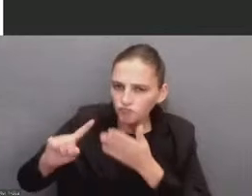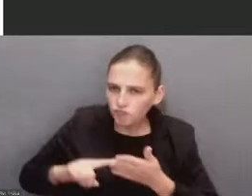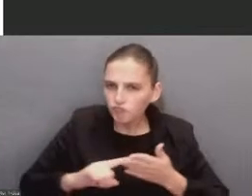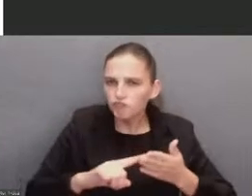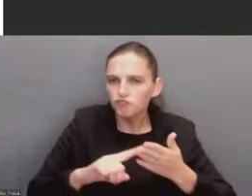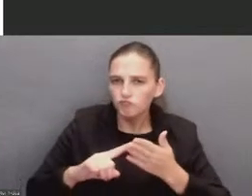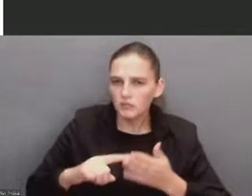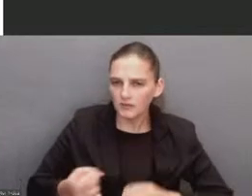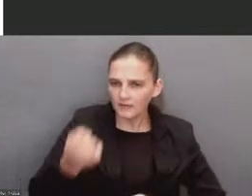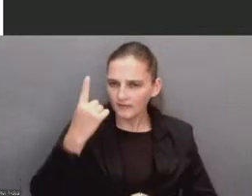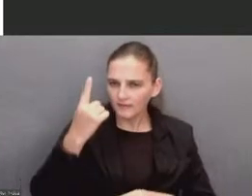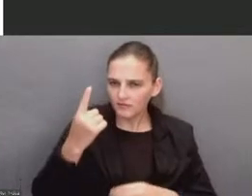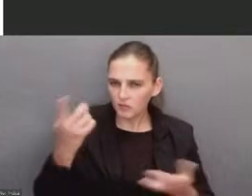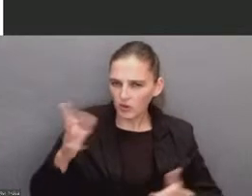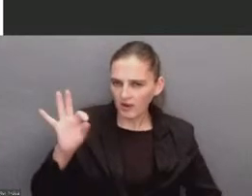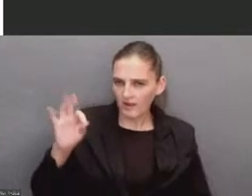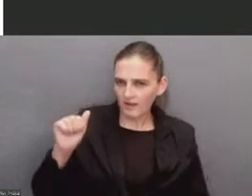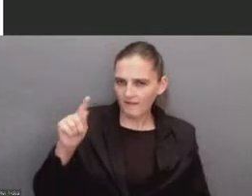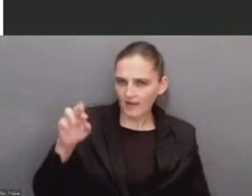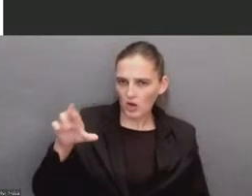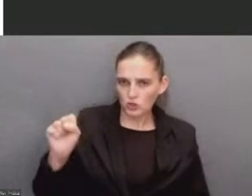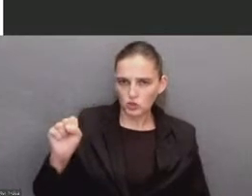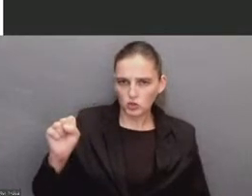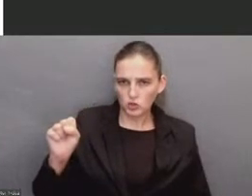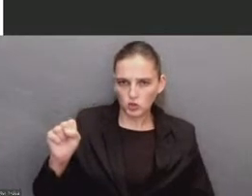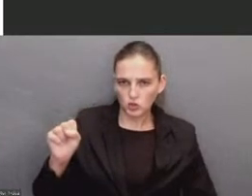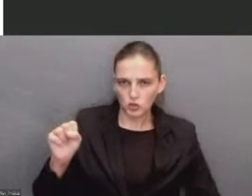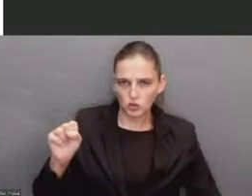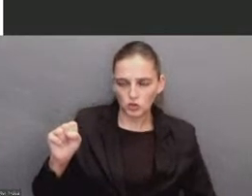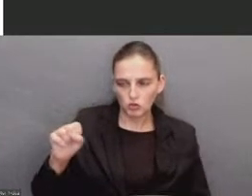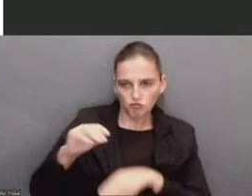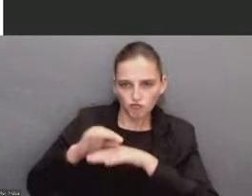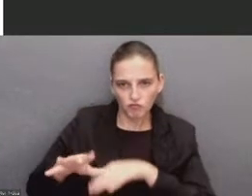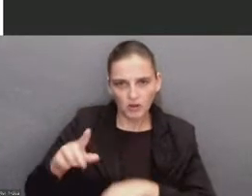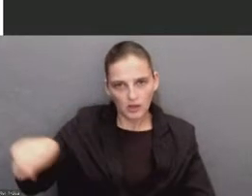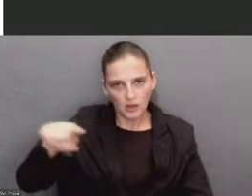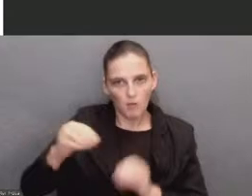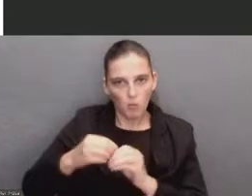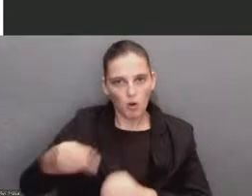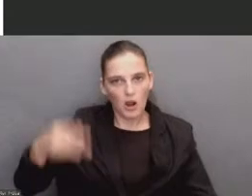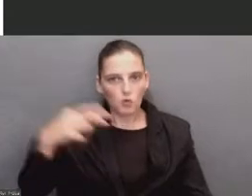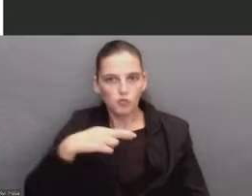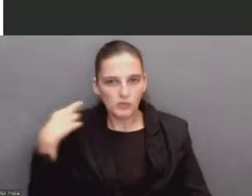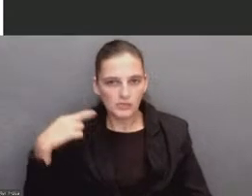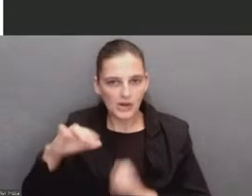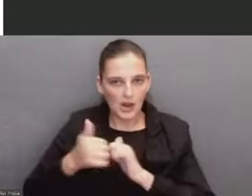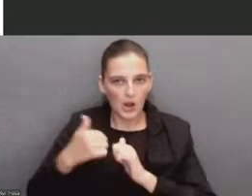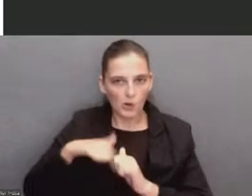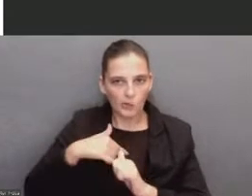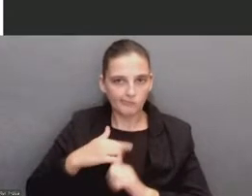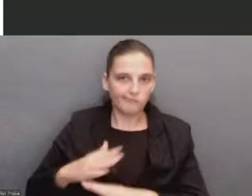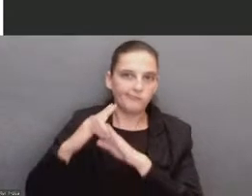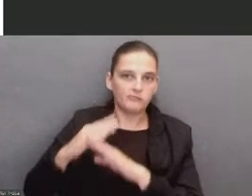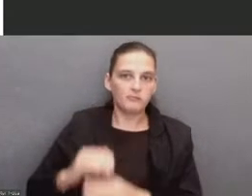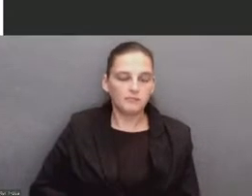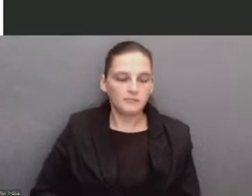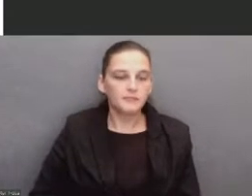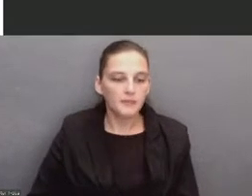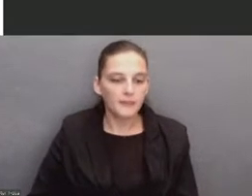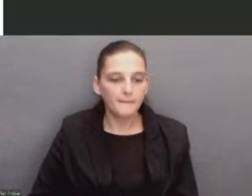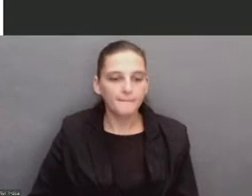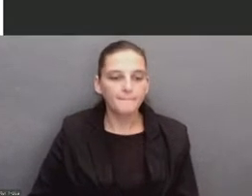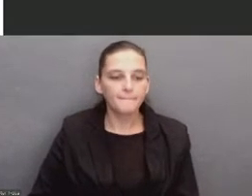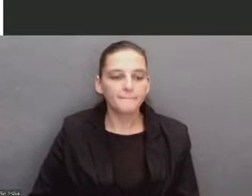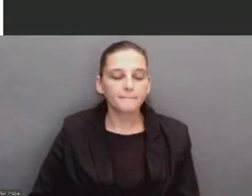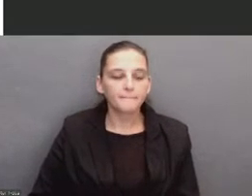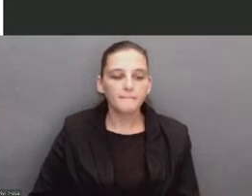the factors associated with this increased risk and how to mitigate them. So next slide,